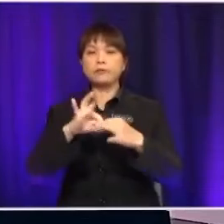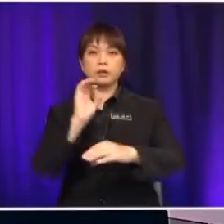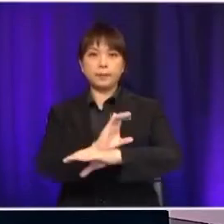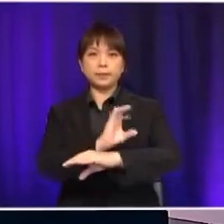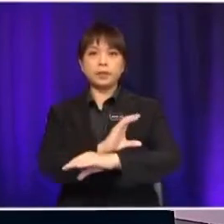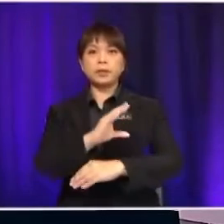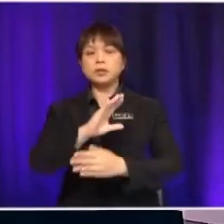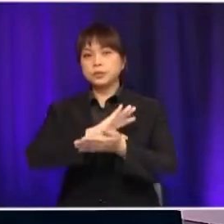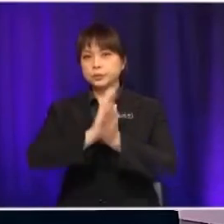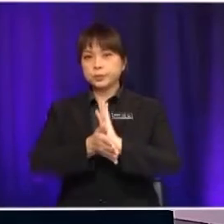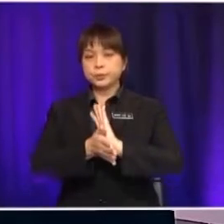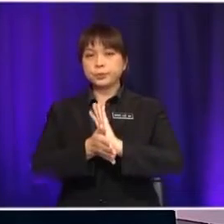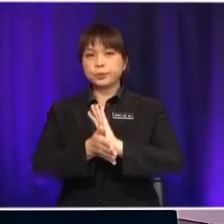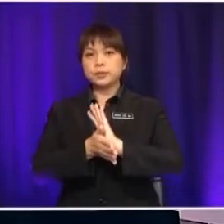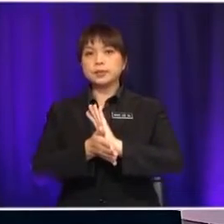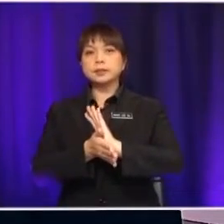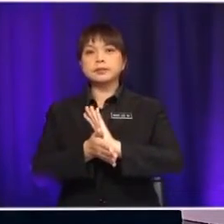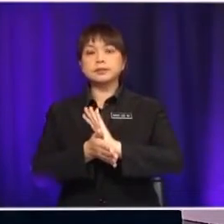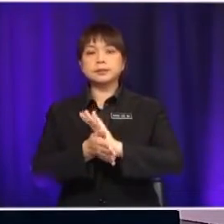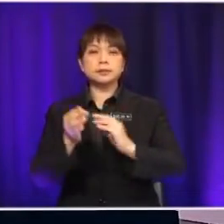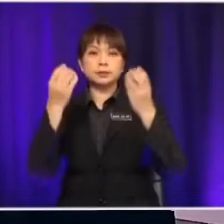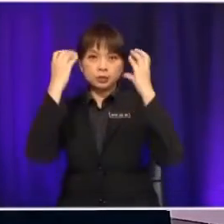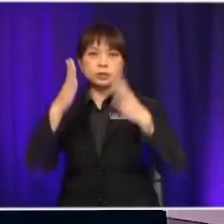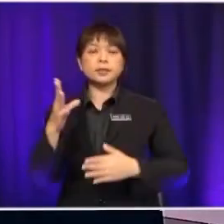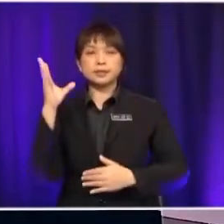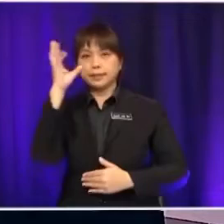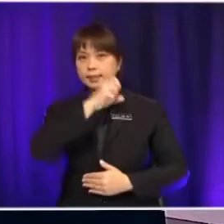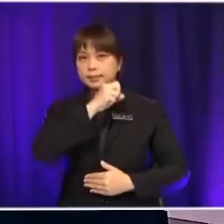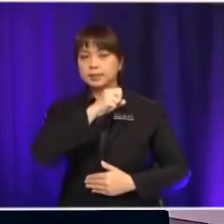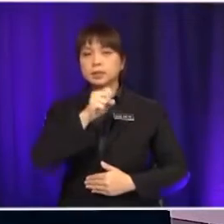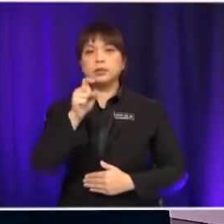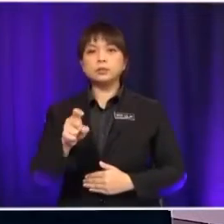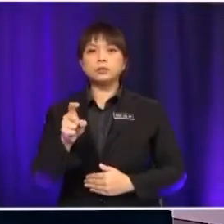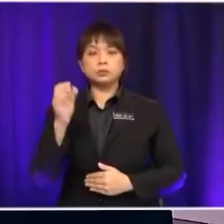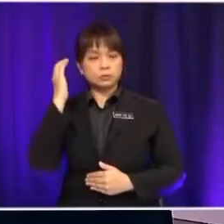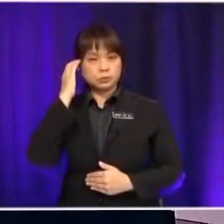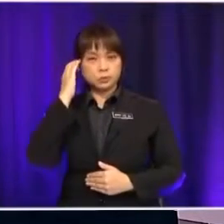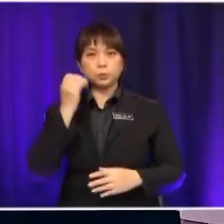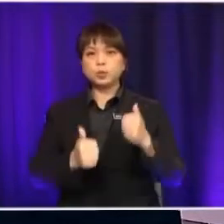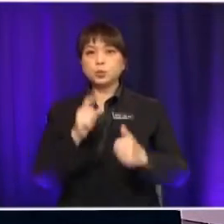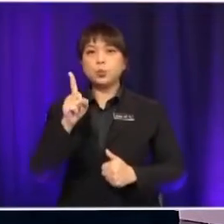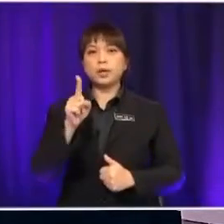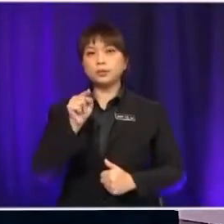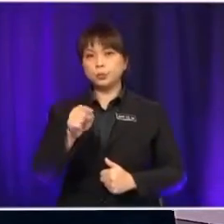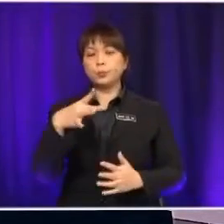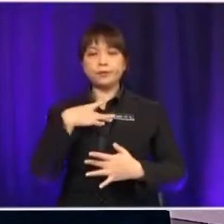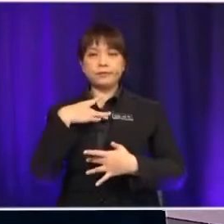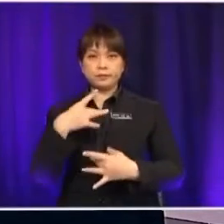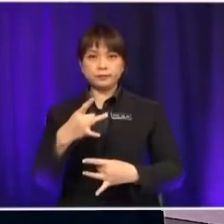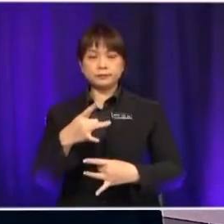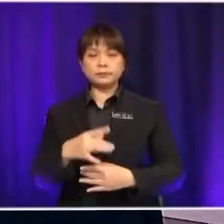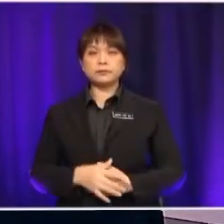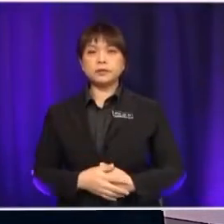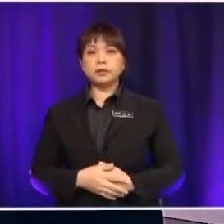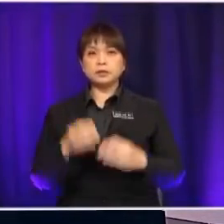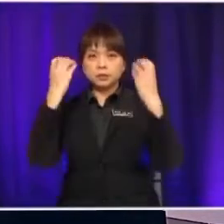I guess that you now can make a decision like which one would you prefer. Okay, so I have a question